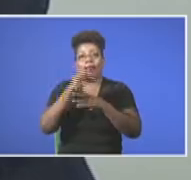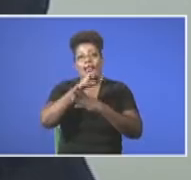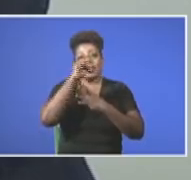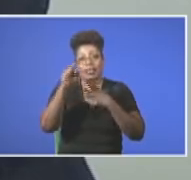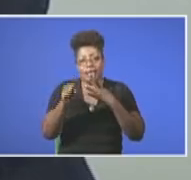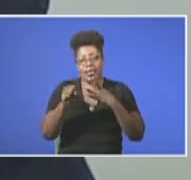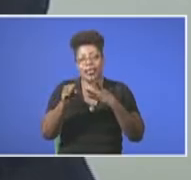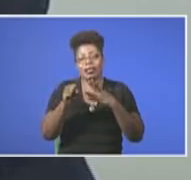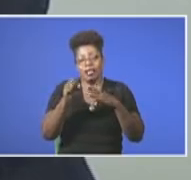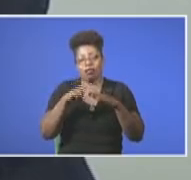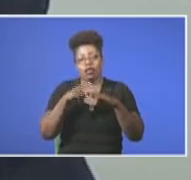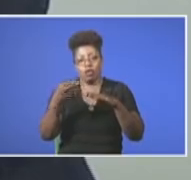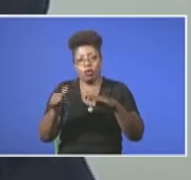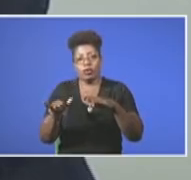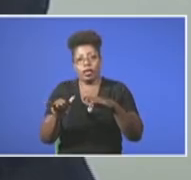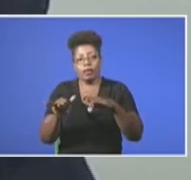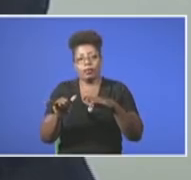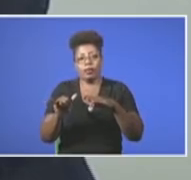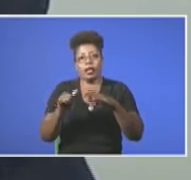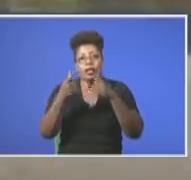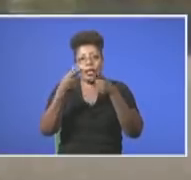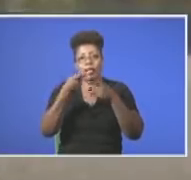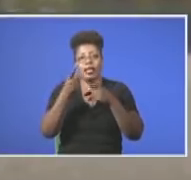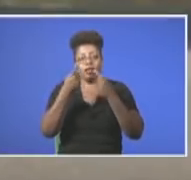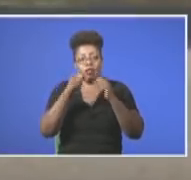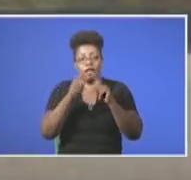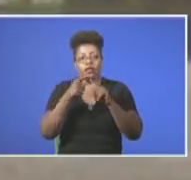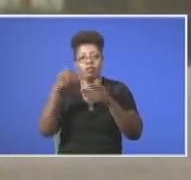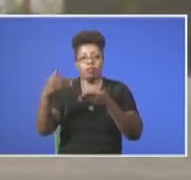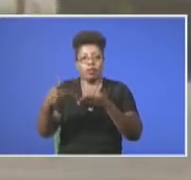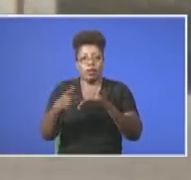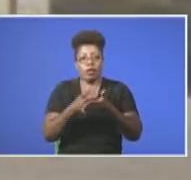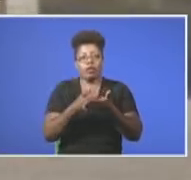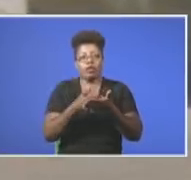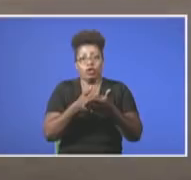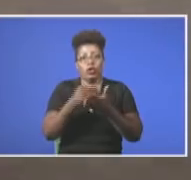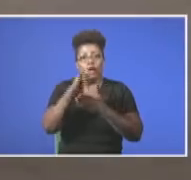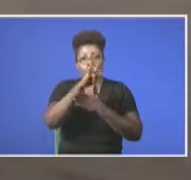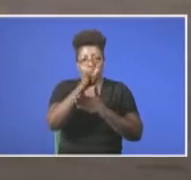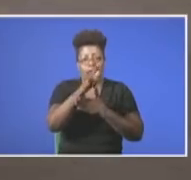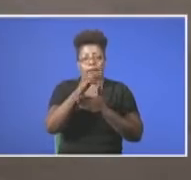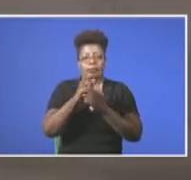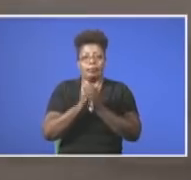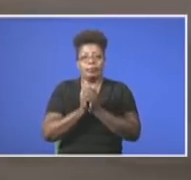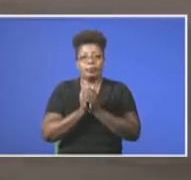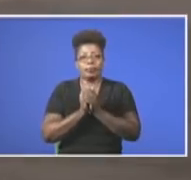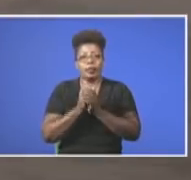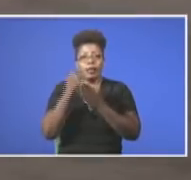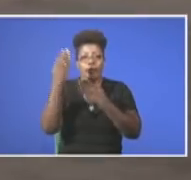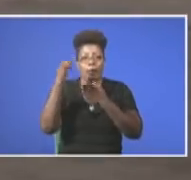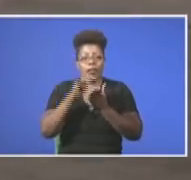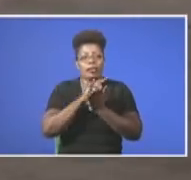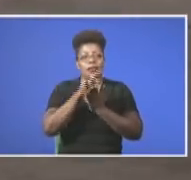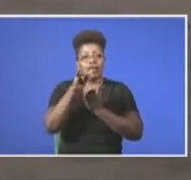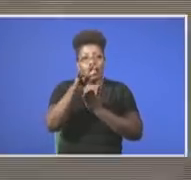to bring some new wings into its fleet in a few months. Bahamasair continues to